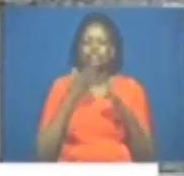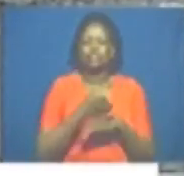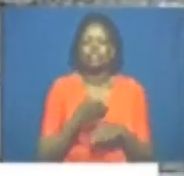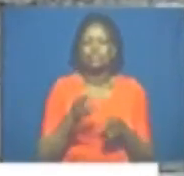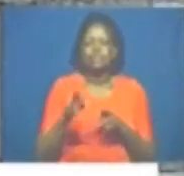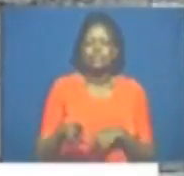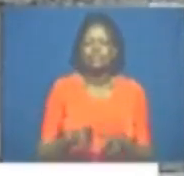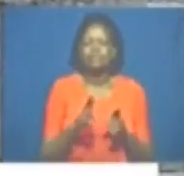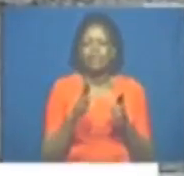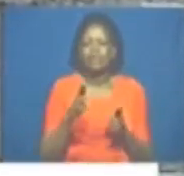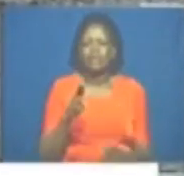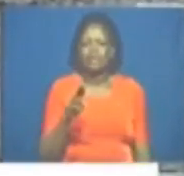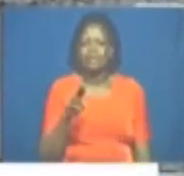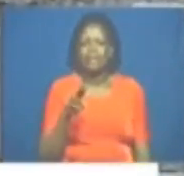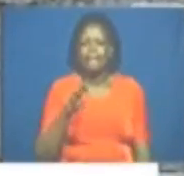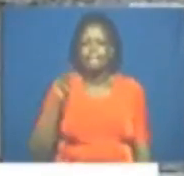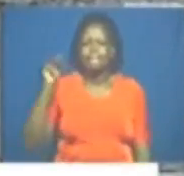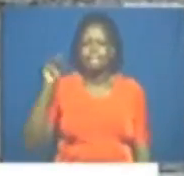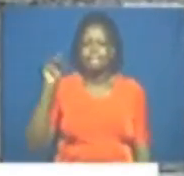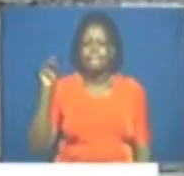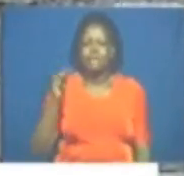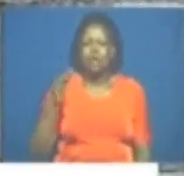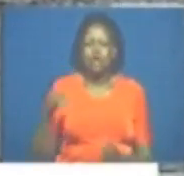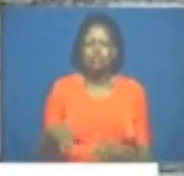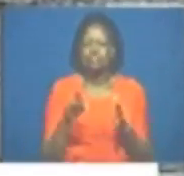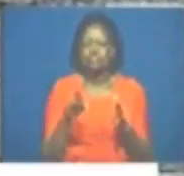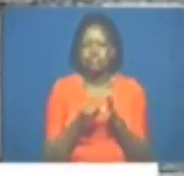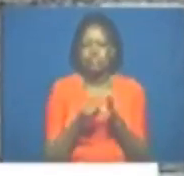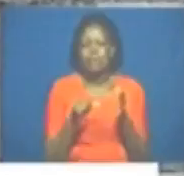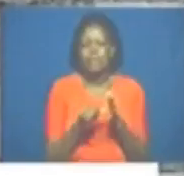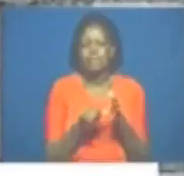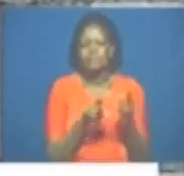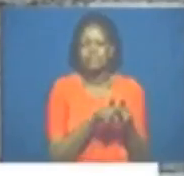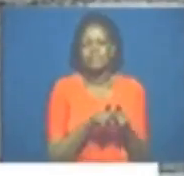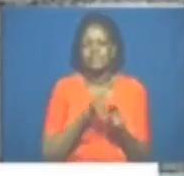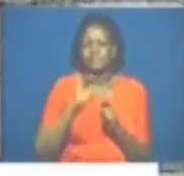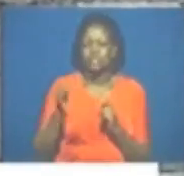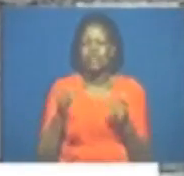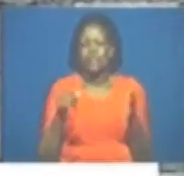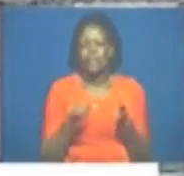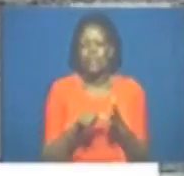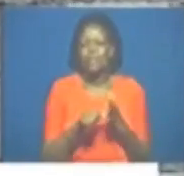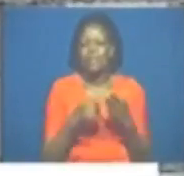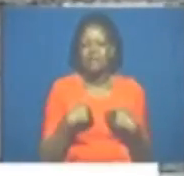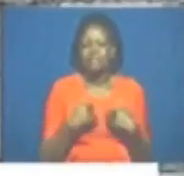Mandera, all roads have been rendered impassable and the town is submerged in water.